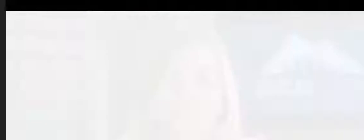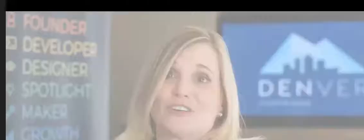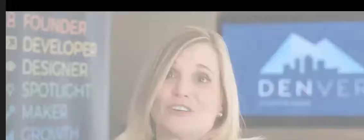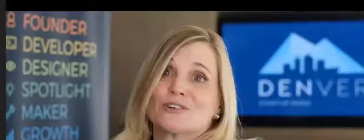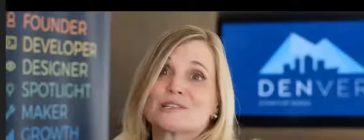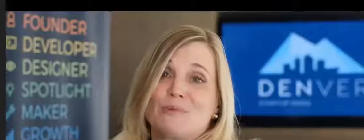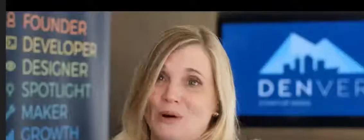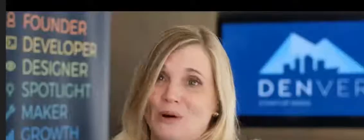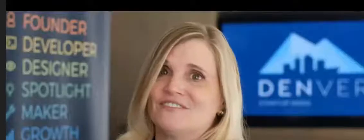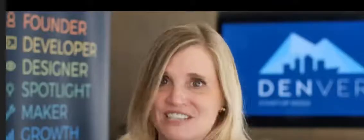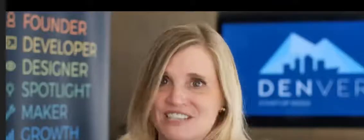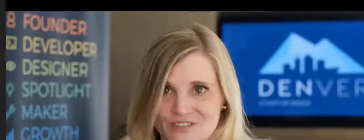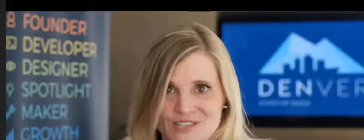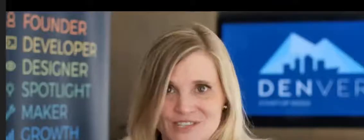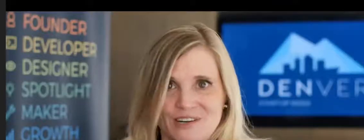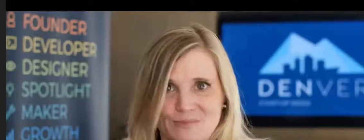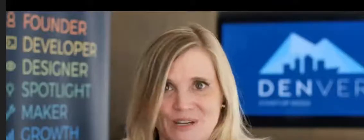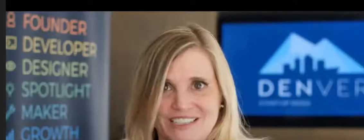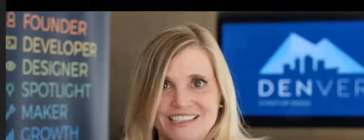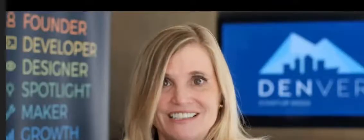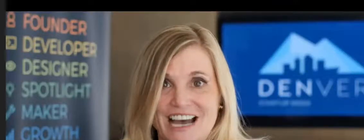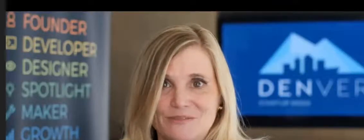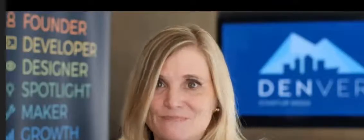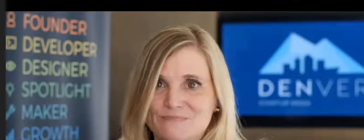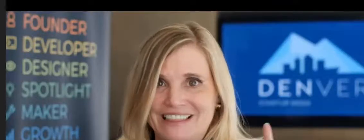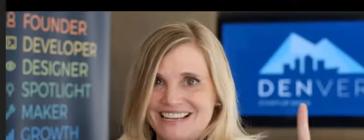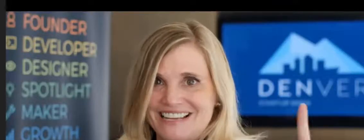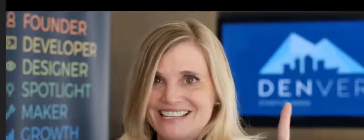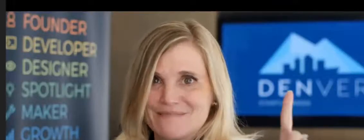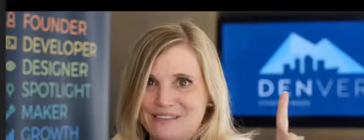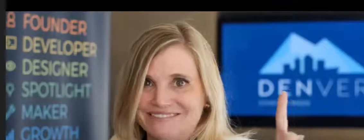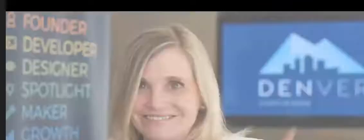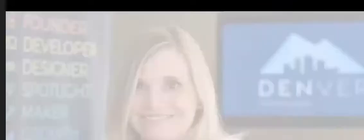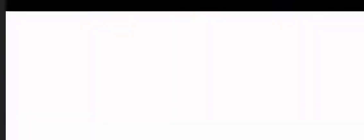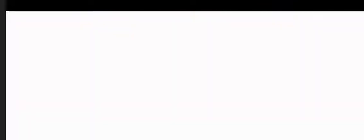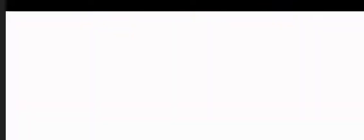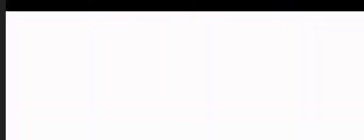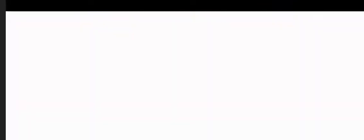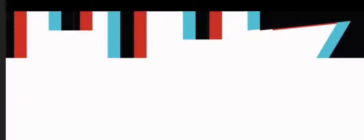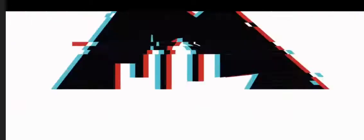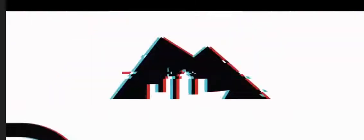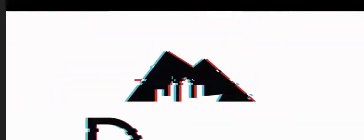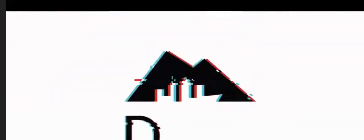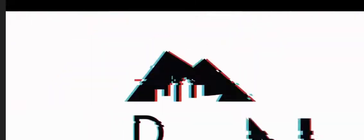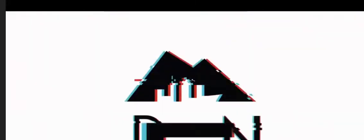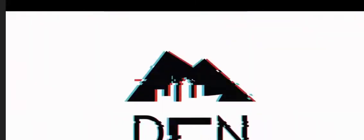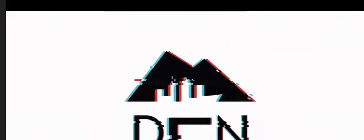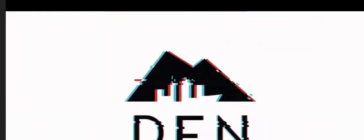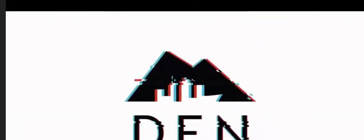Thank you for your support of Denver Startup Week. Now, make things happen.